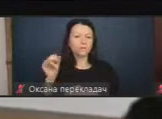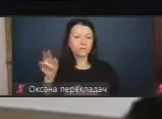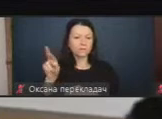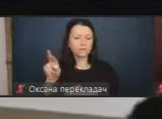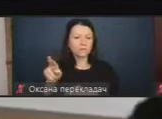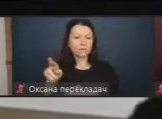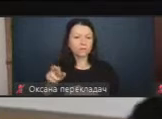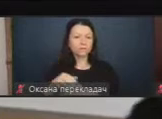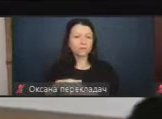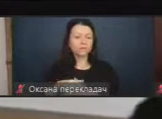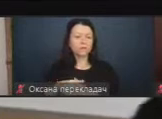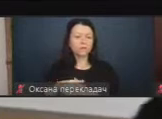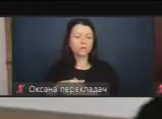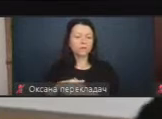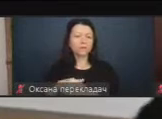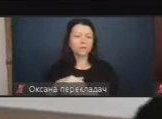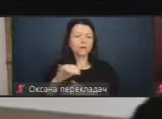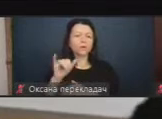Greece,